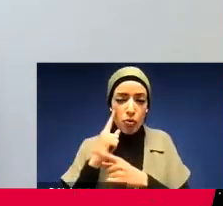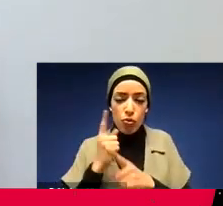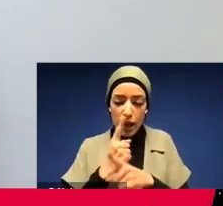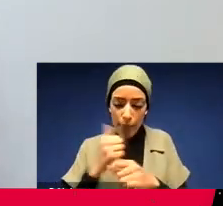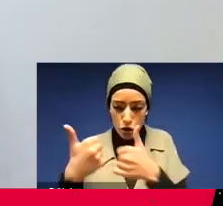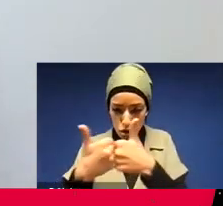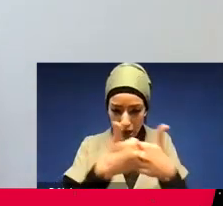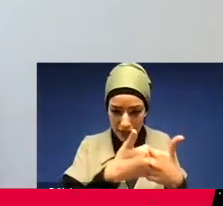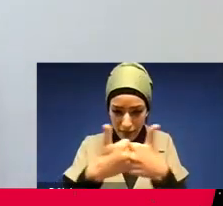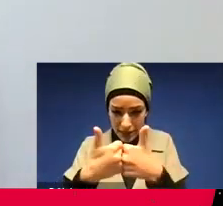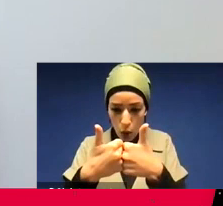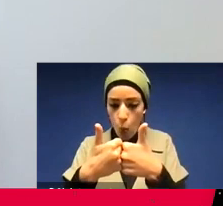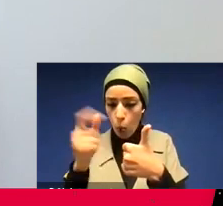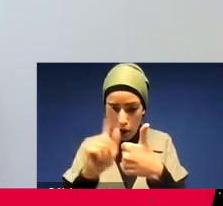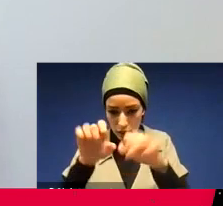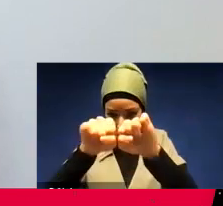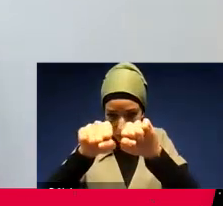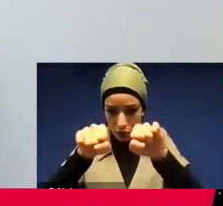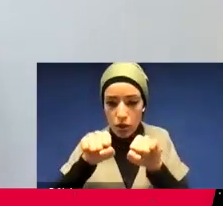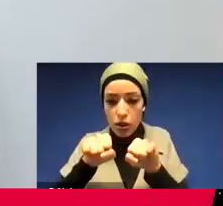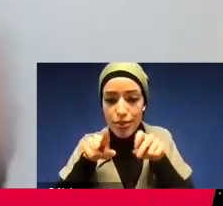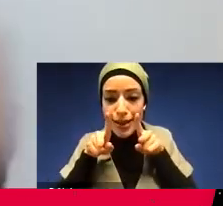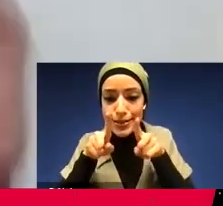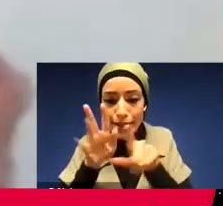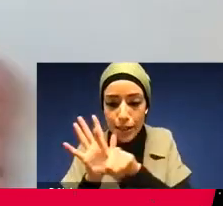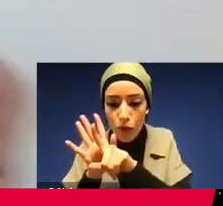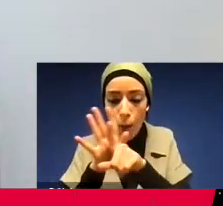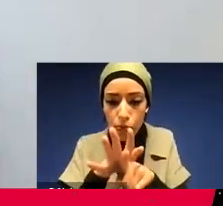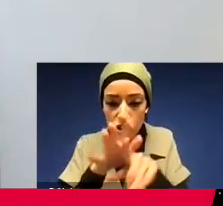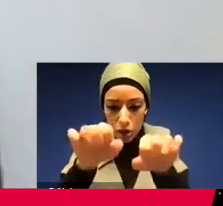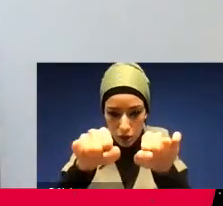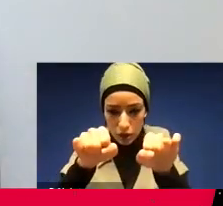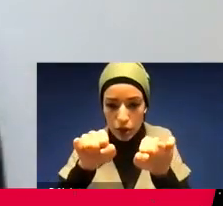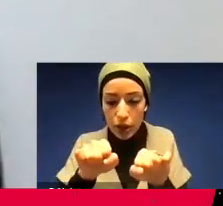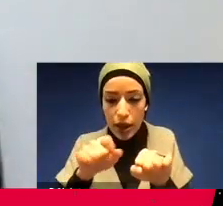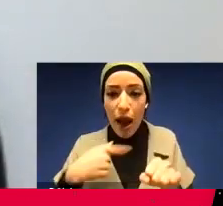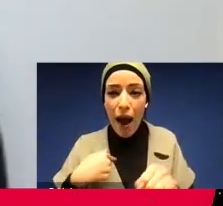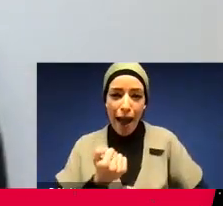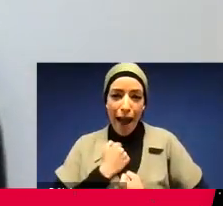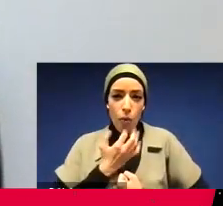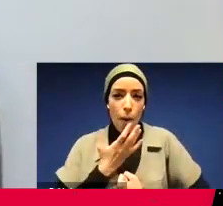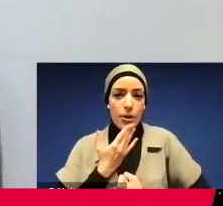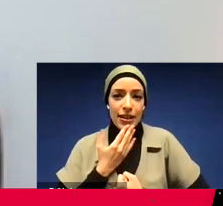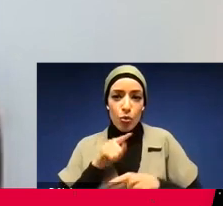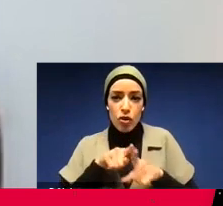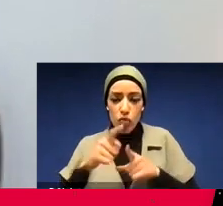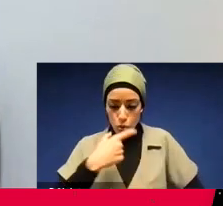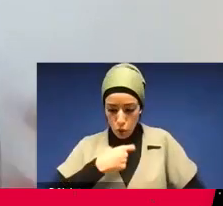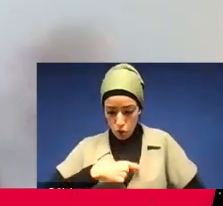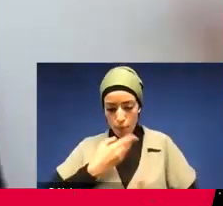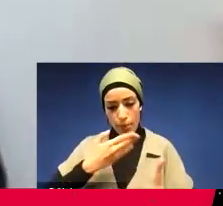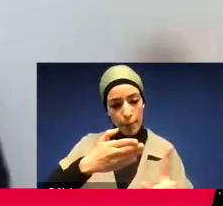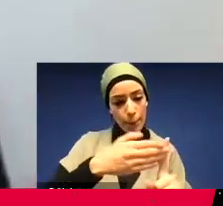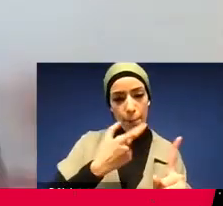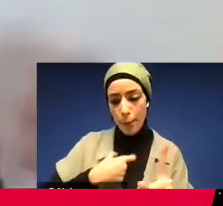more. And I think we faltered into a mistake of trying to humanize each other to ourselves, to each other, and to